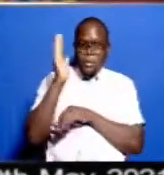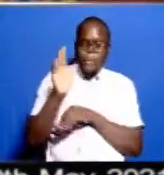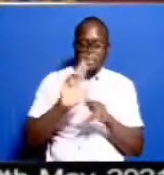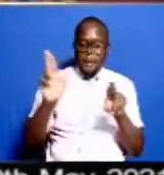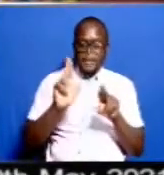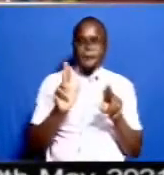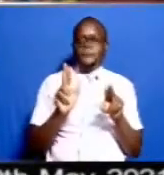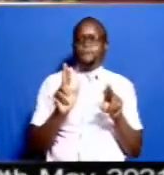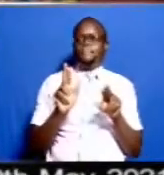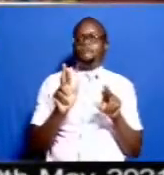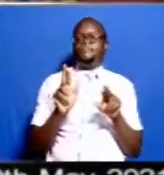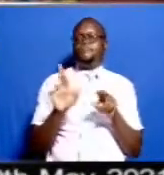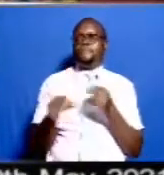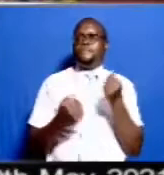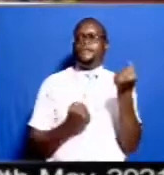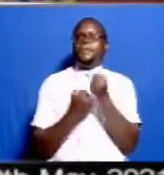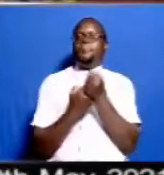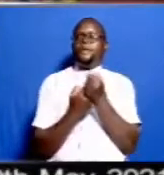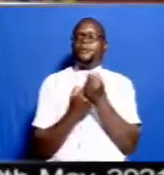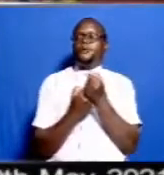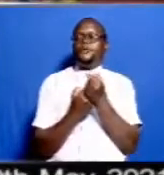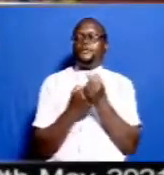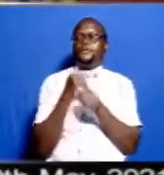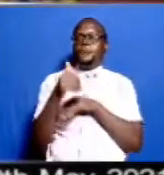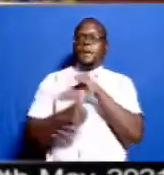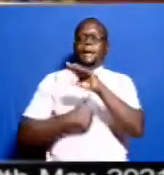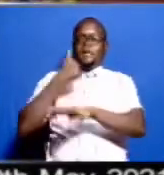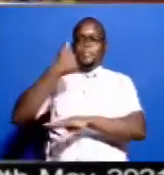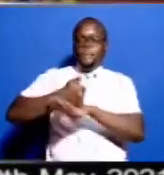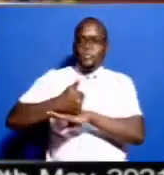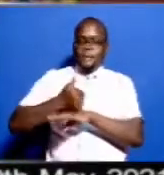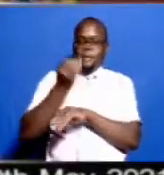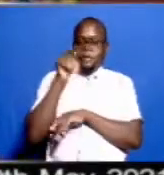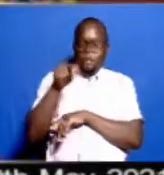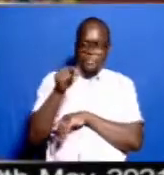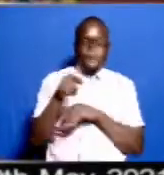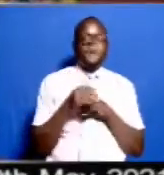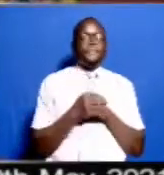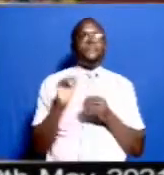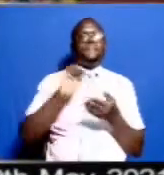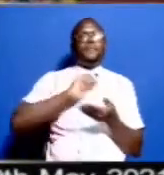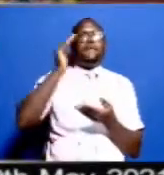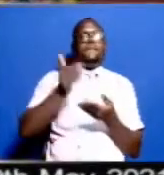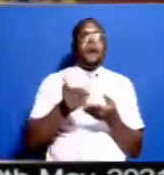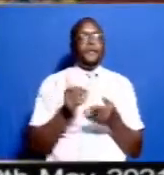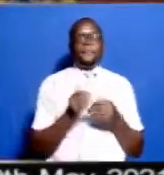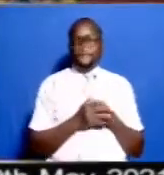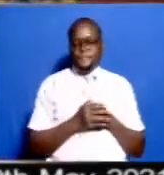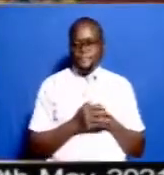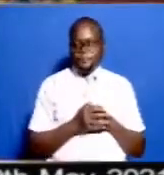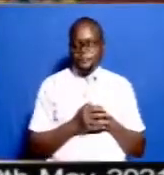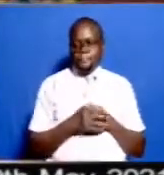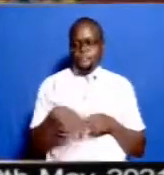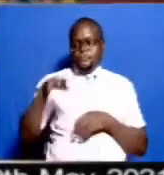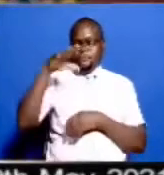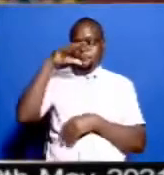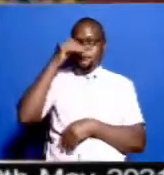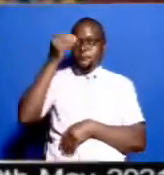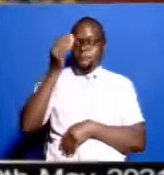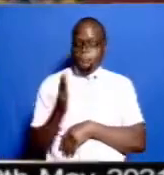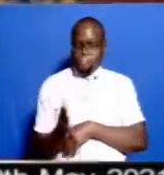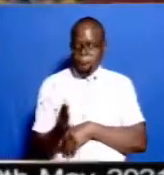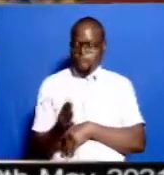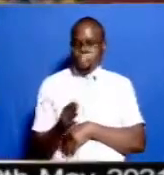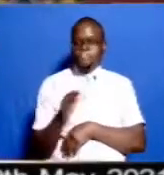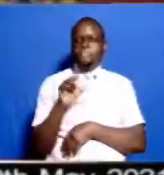and willing to support the establishment of this fund. Madam Speaker, the